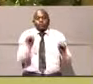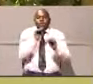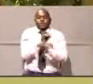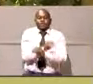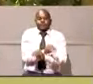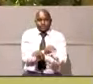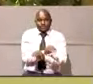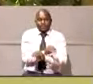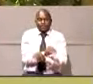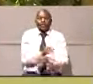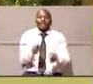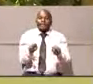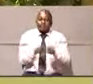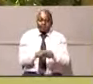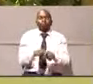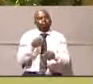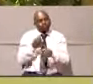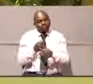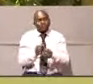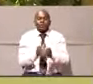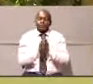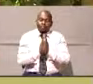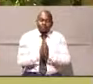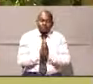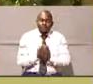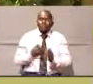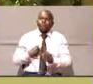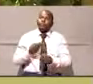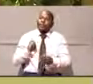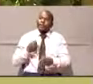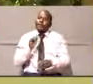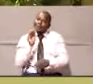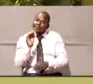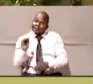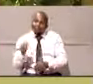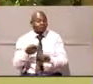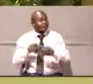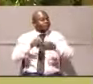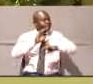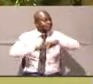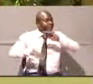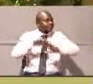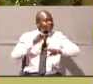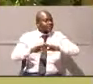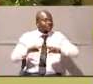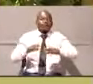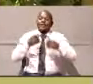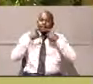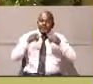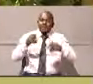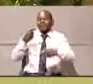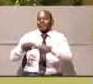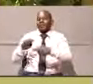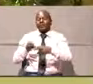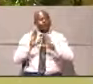me. And he has been doing it. I was asking him several times, but he didn't mention any name. You see the